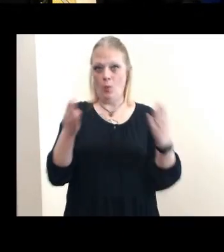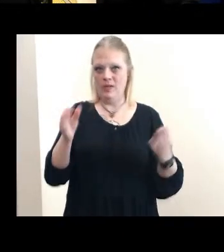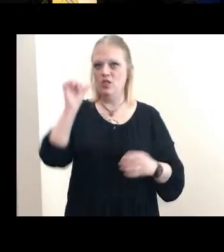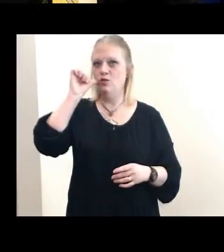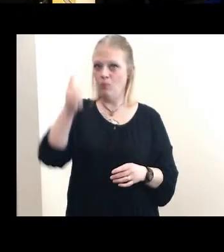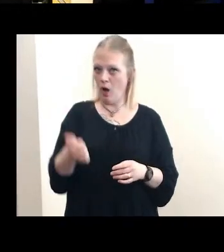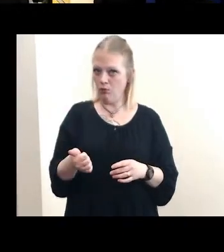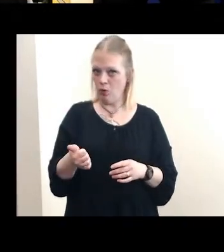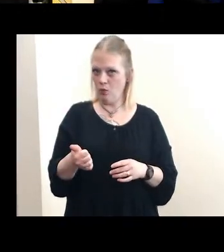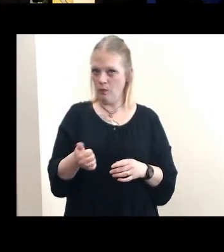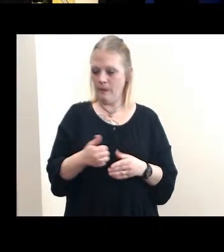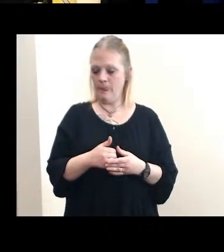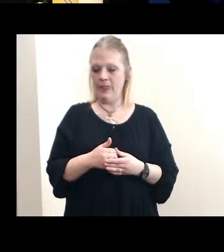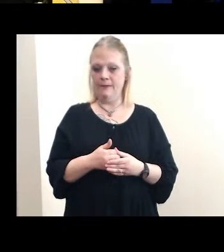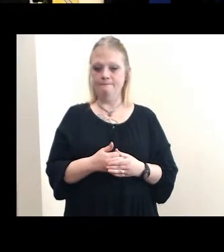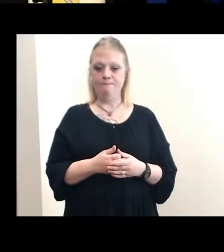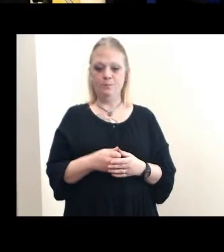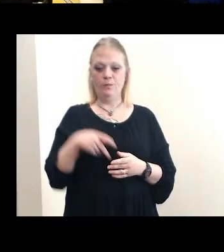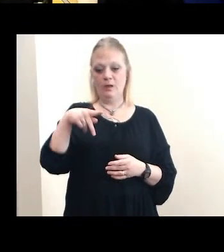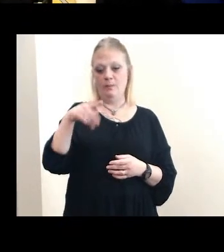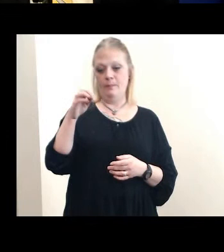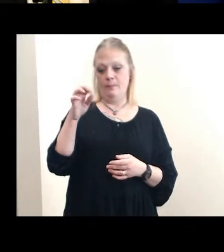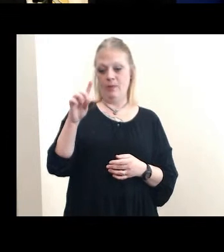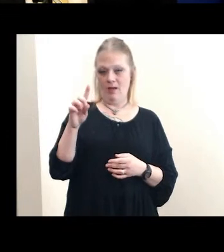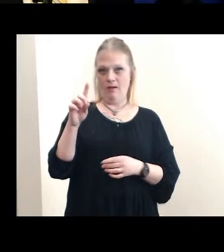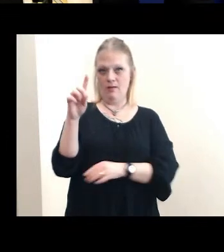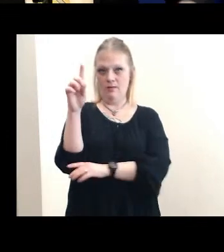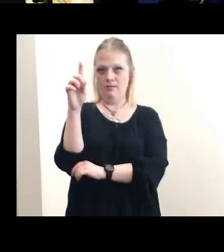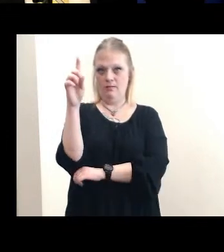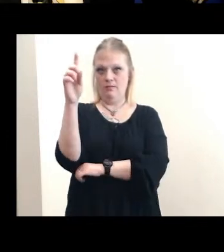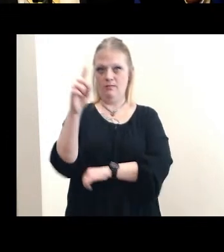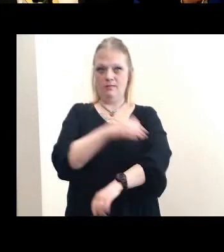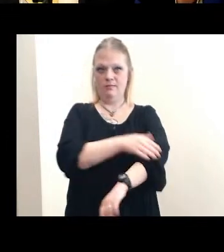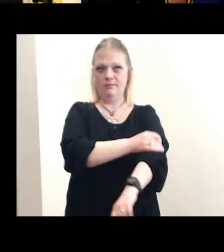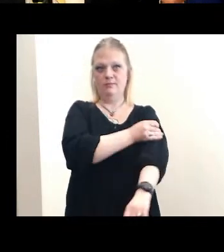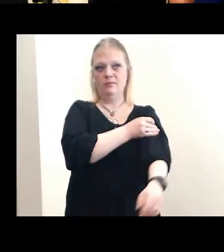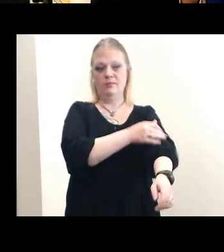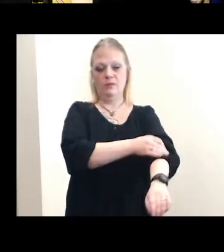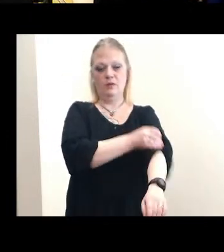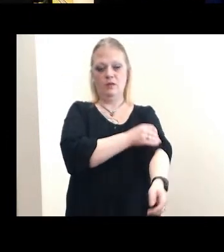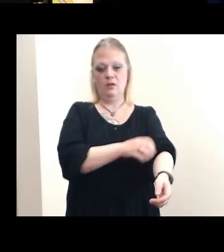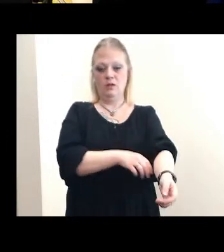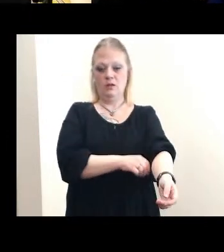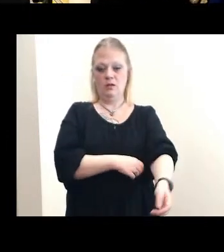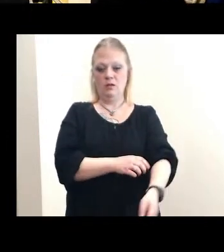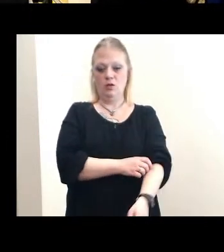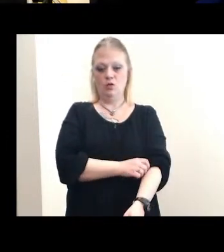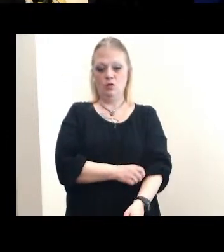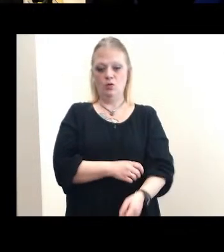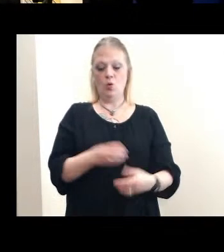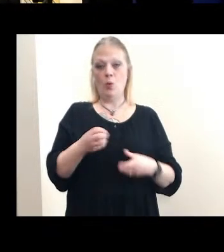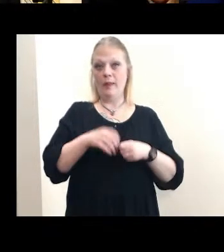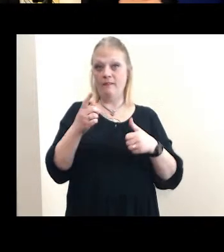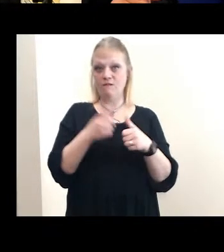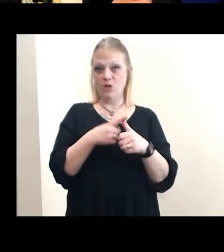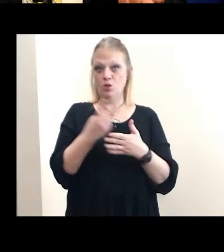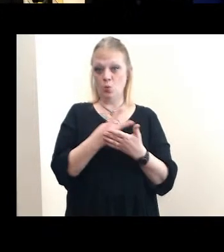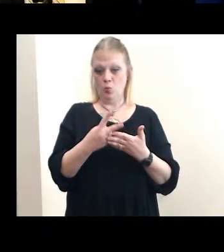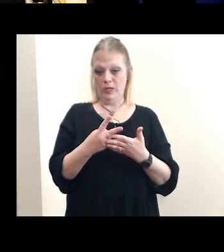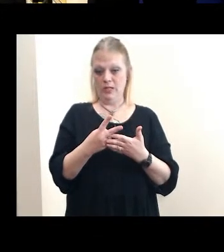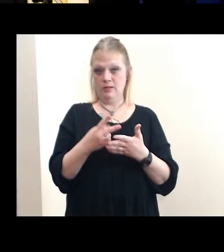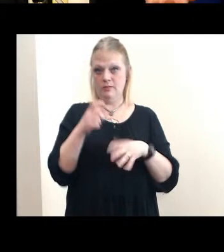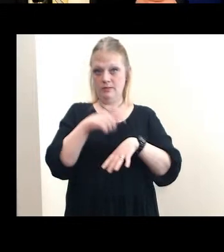tomorrow, a point of distribution clinic in which the first 2 weeks of times were